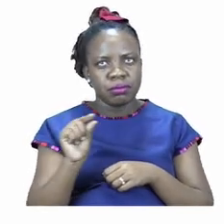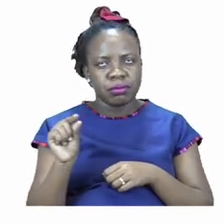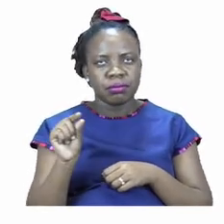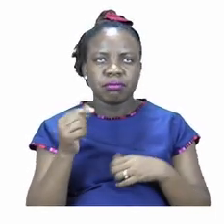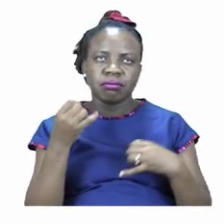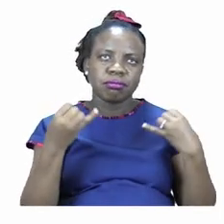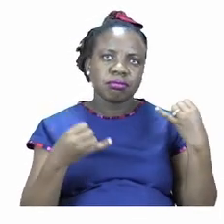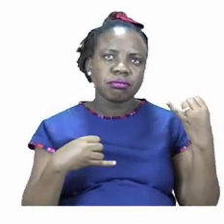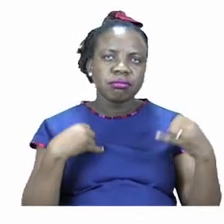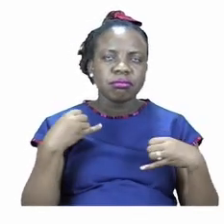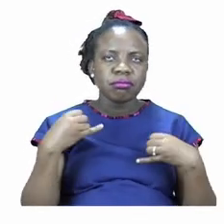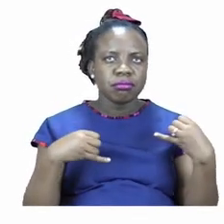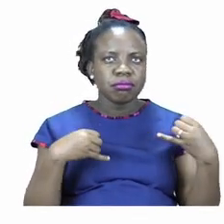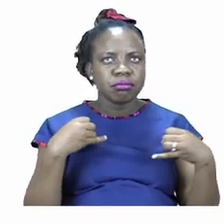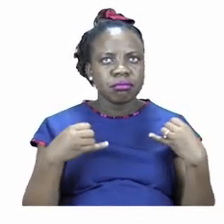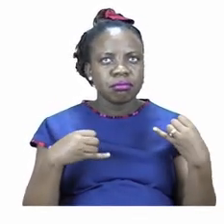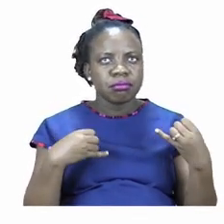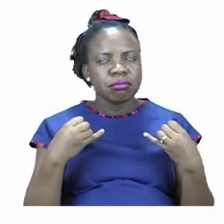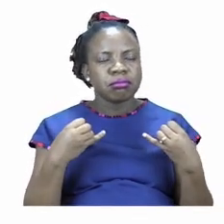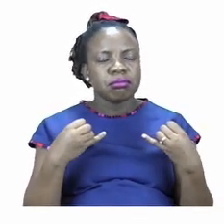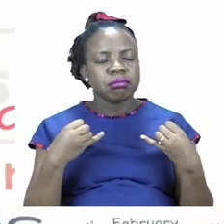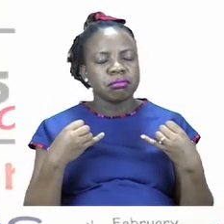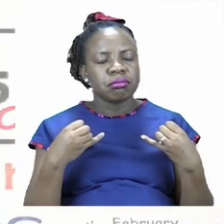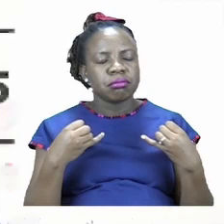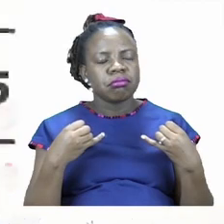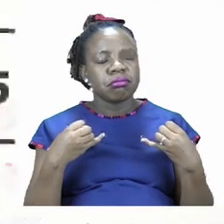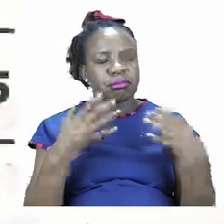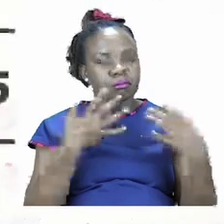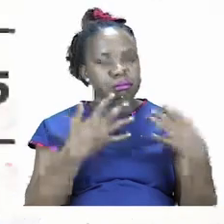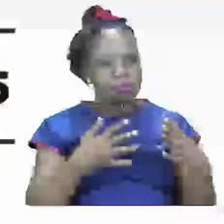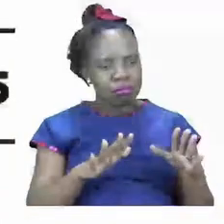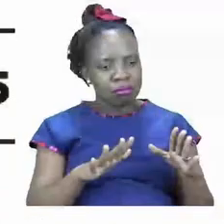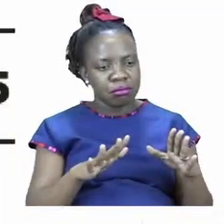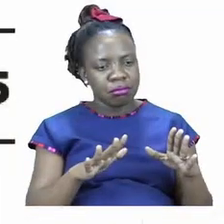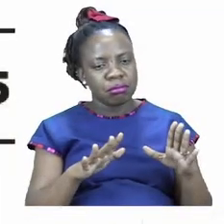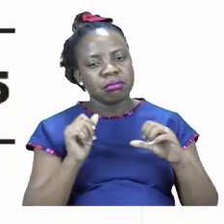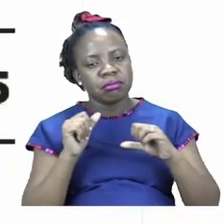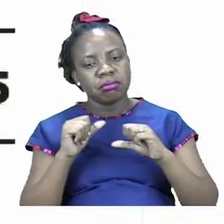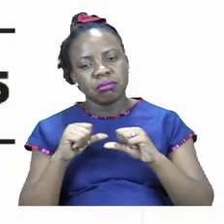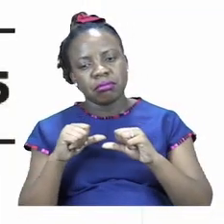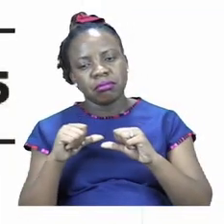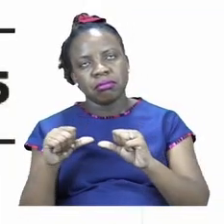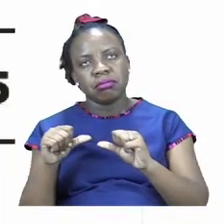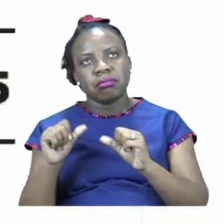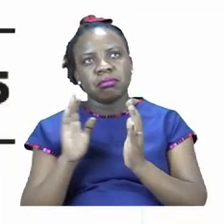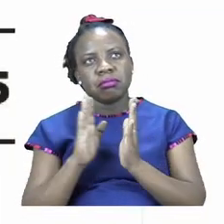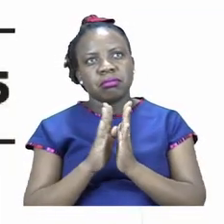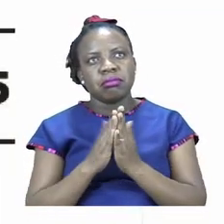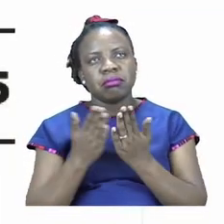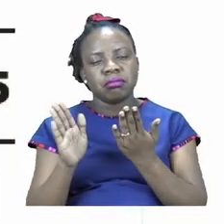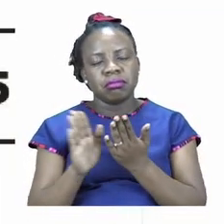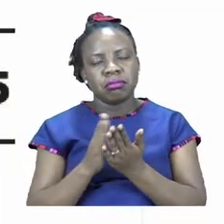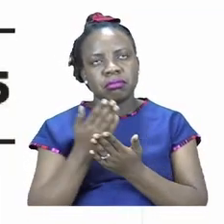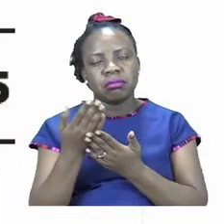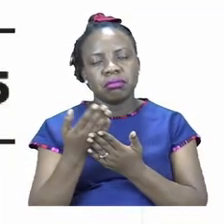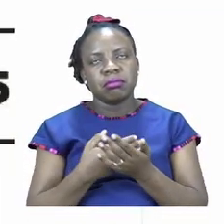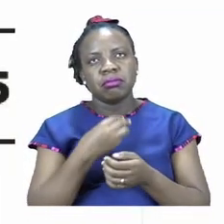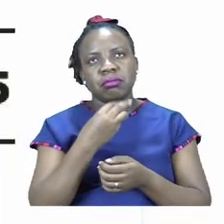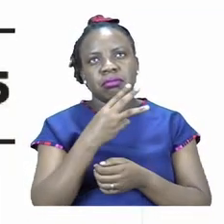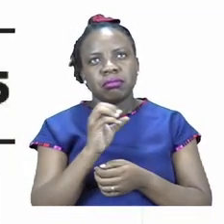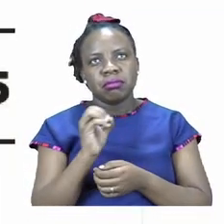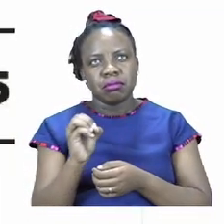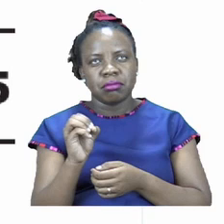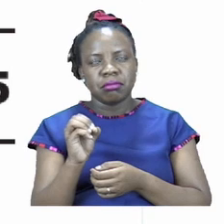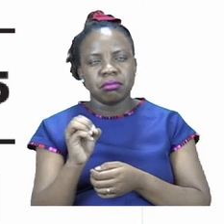done, you can do a little bit of mathematics on the next page, page 30. Now with mathematics today, we're going